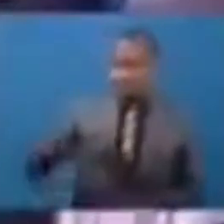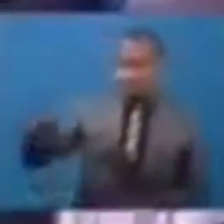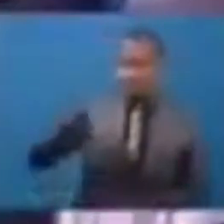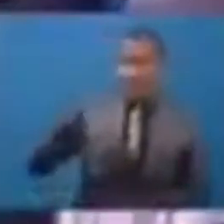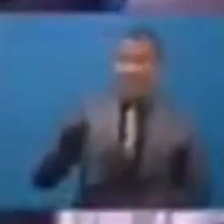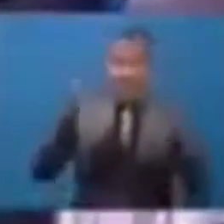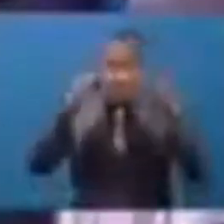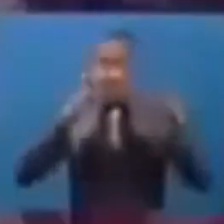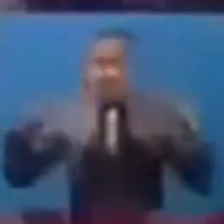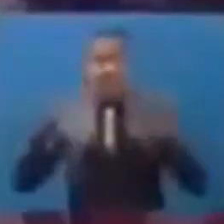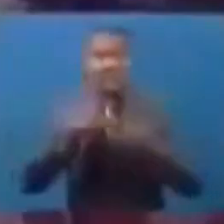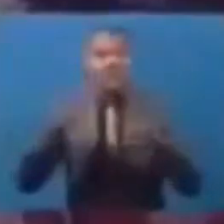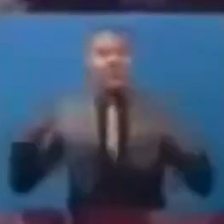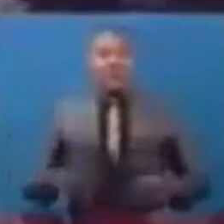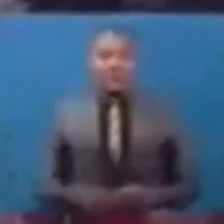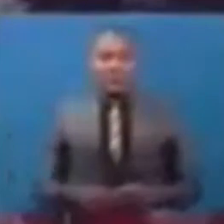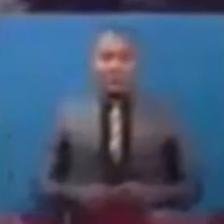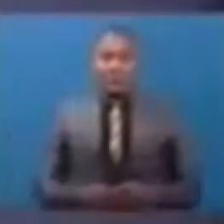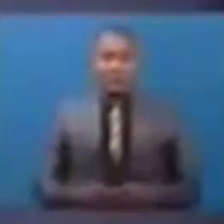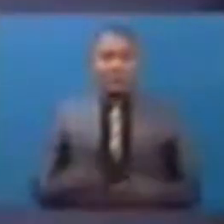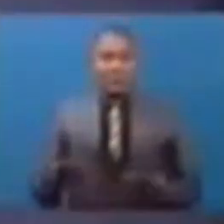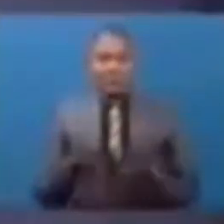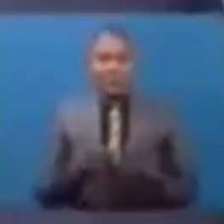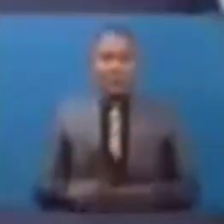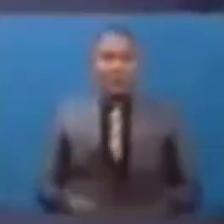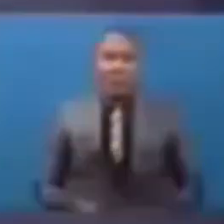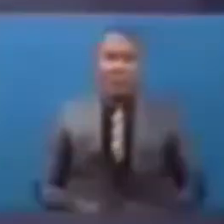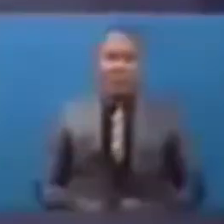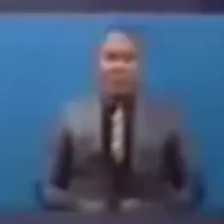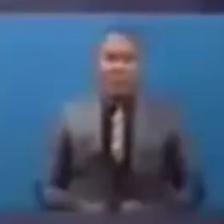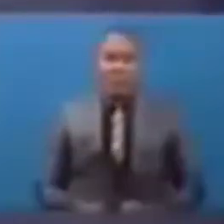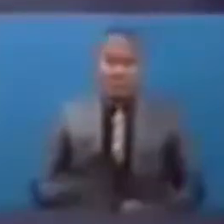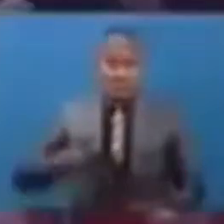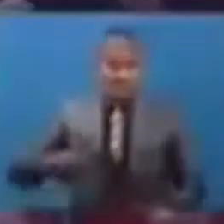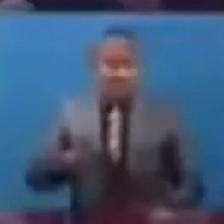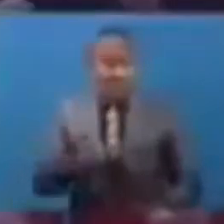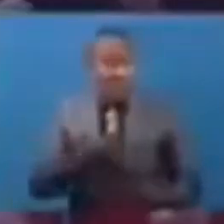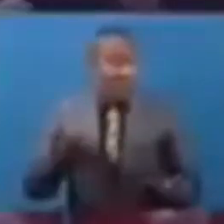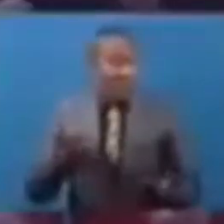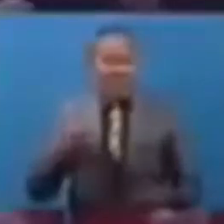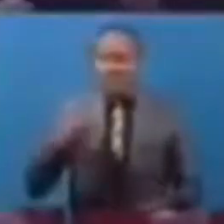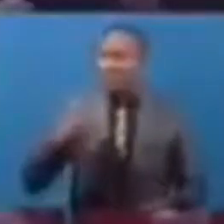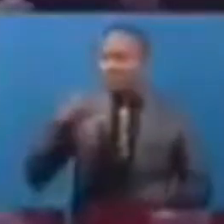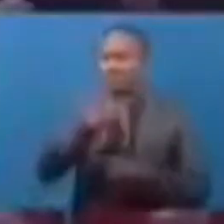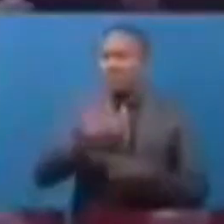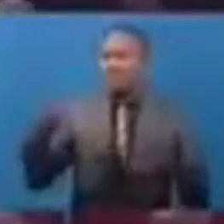p.m. When the 9 panel of judges finally took their seats, this was the verdict. We unanimously